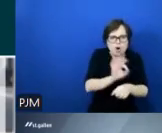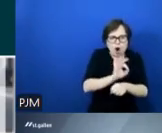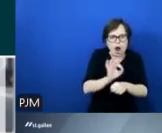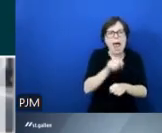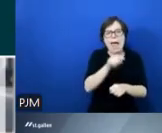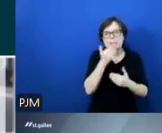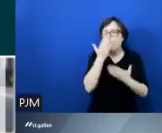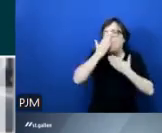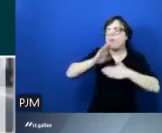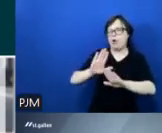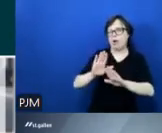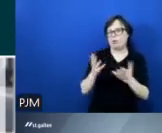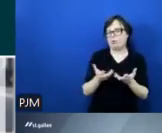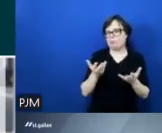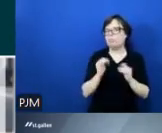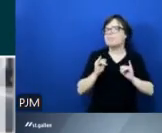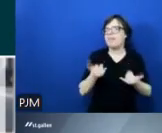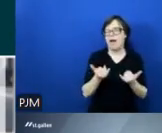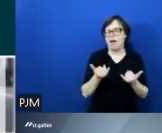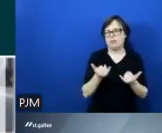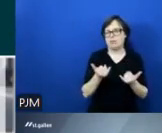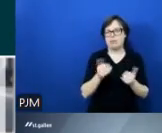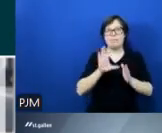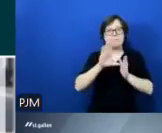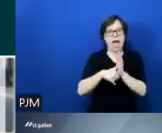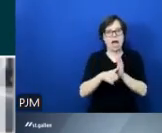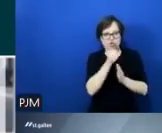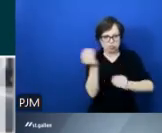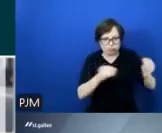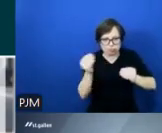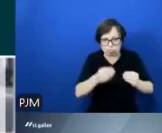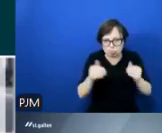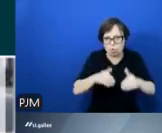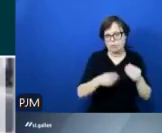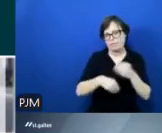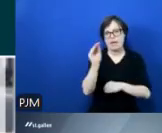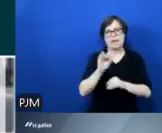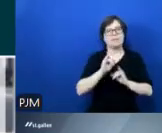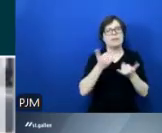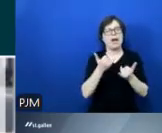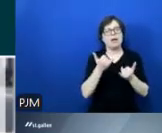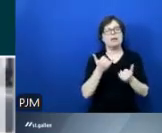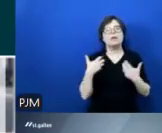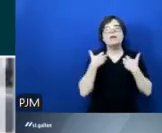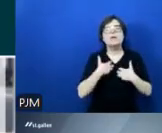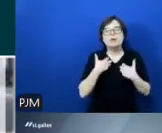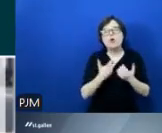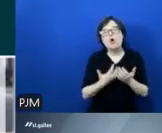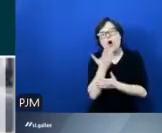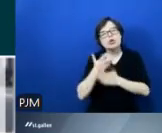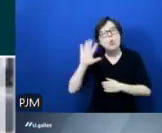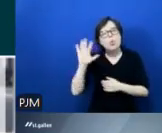aim is to create such project design so that we can make our city greener, how to enhance